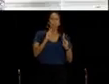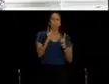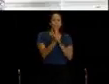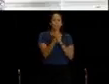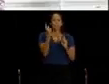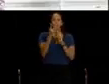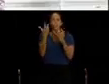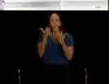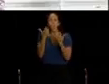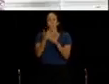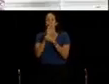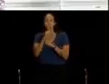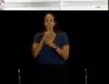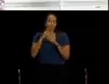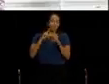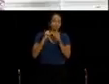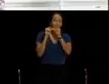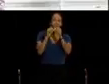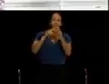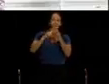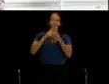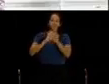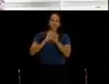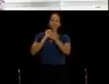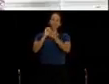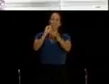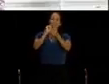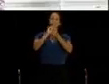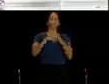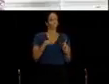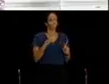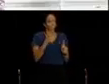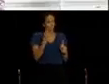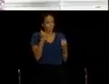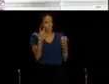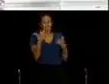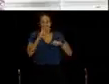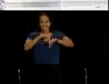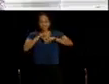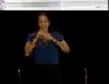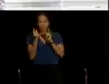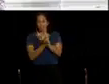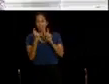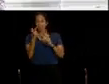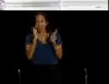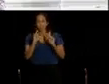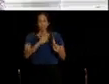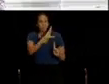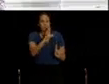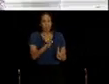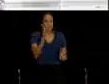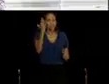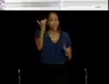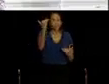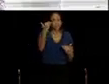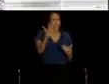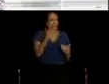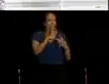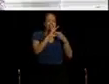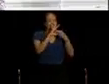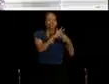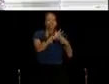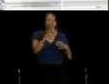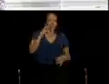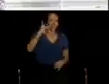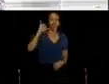most unexpected places, that's where it happens. That's where family exists, found family, the family that